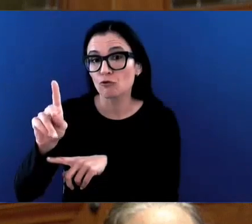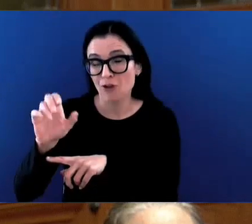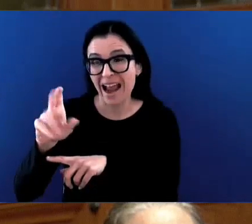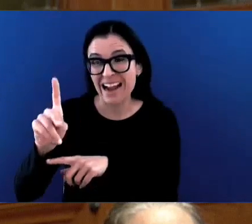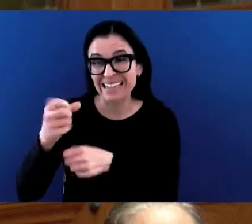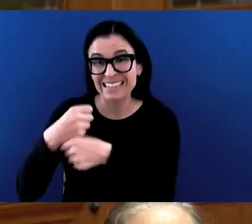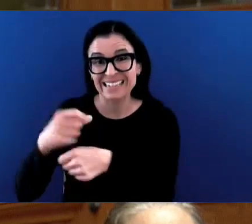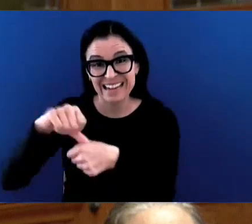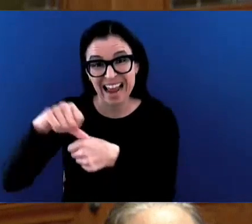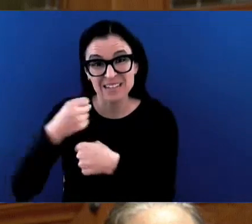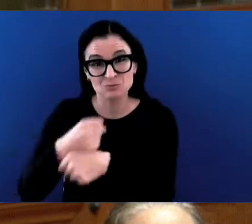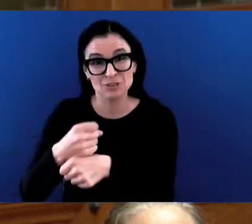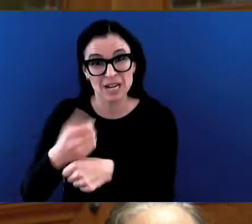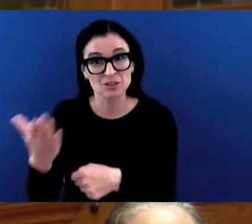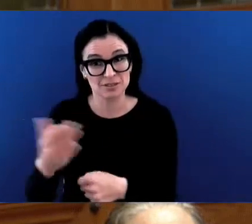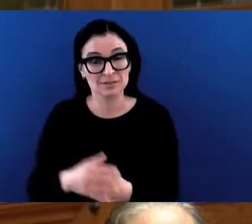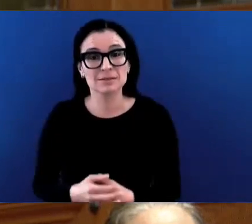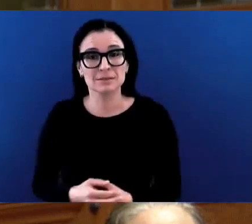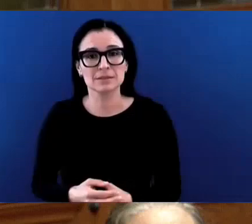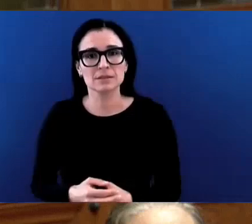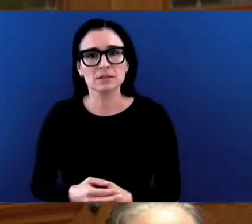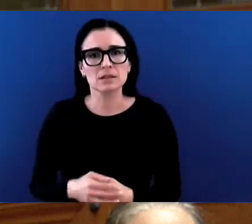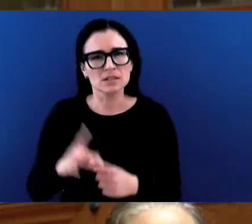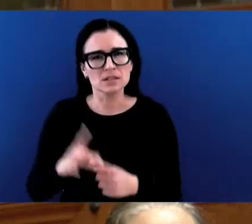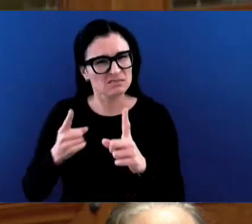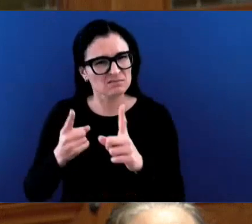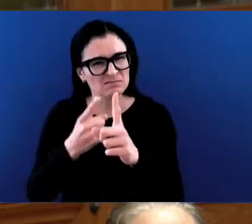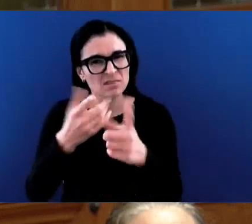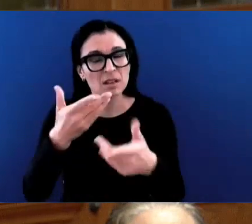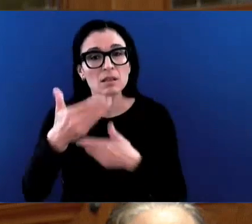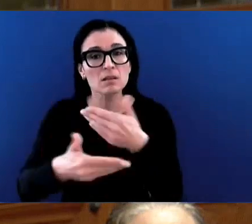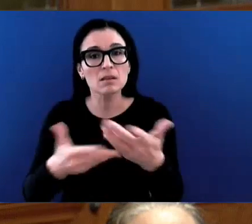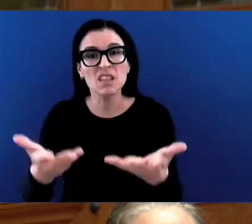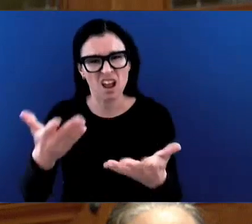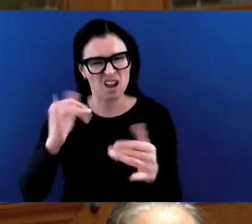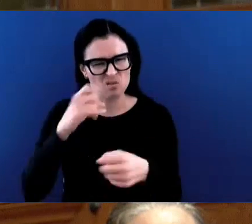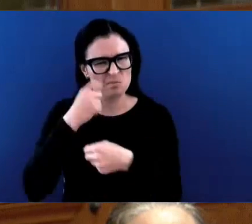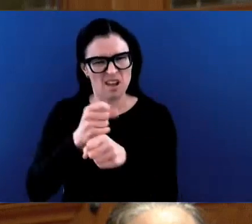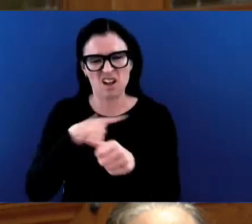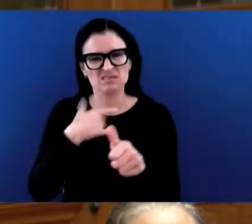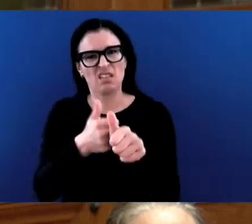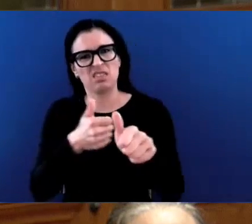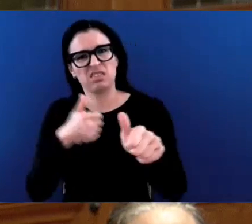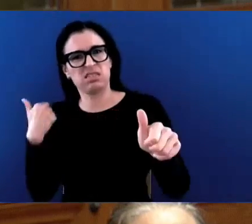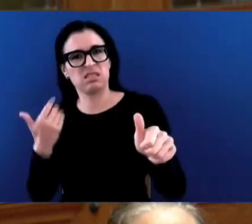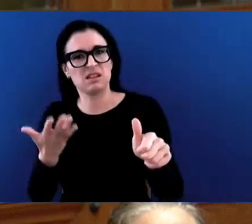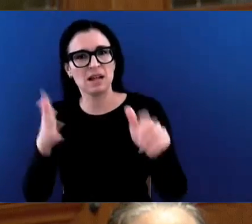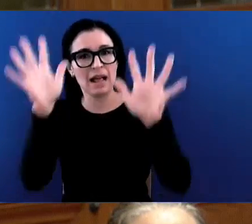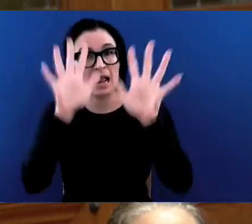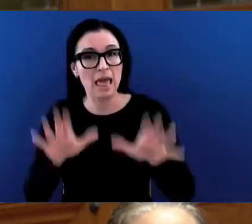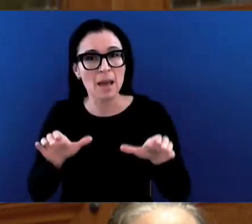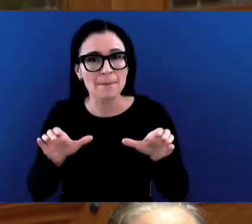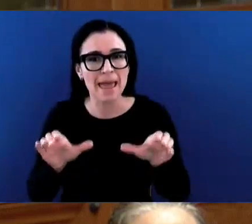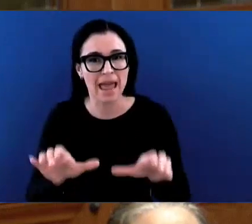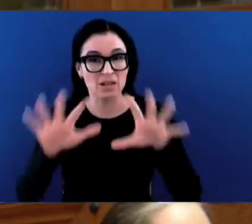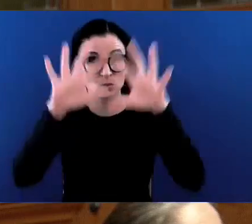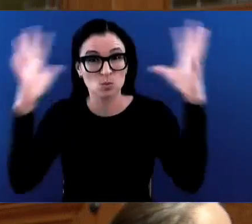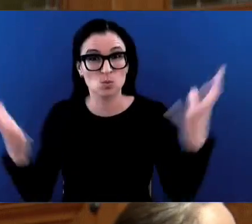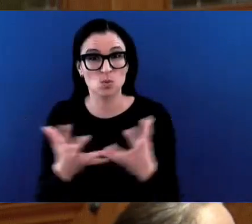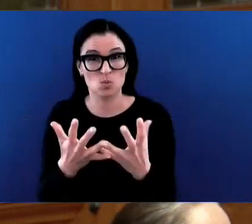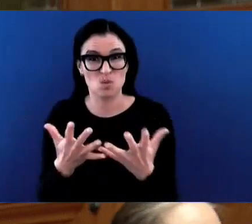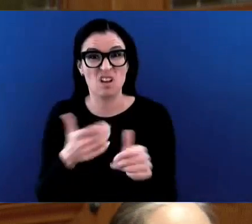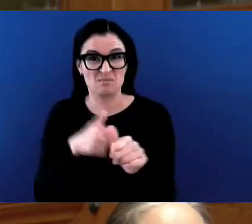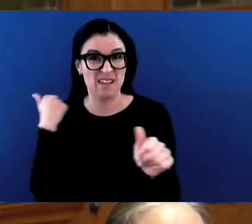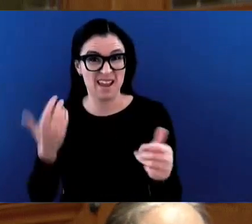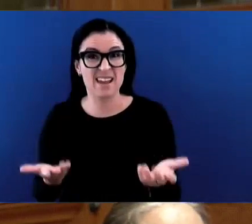into global laggards when it comes to climate action. The only reason we have a fracked gas industry